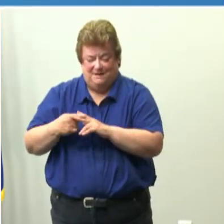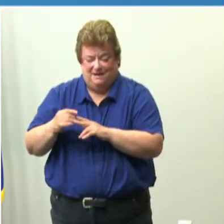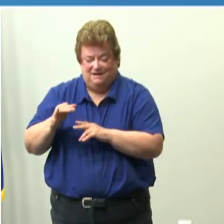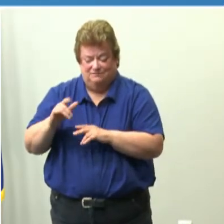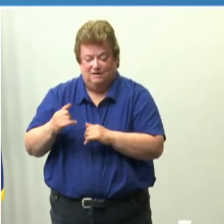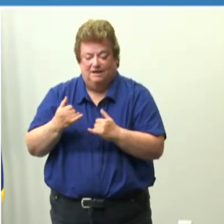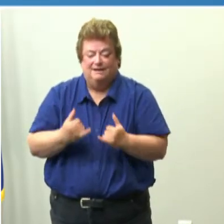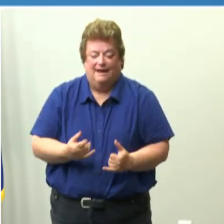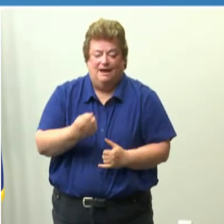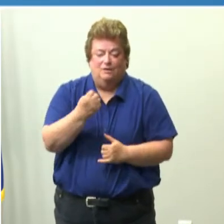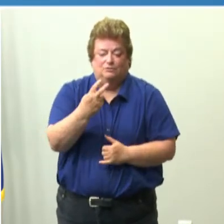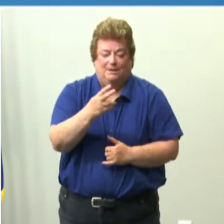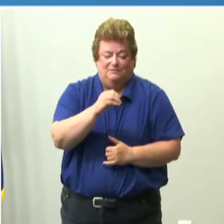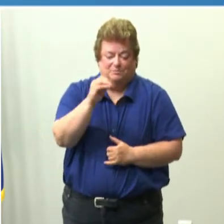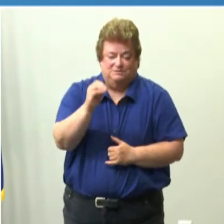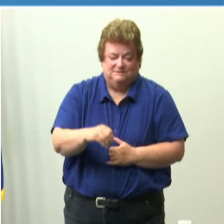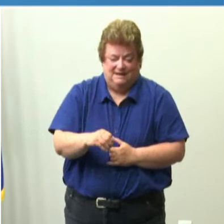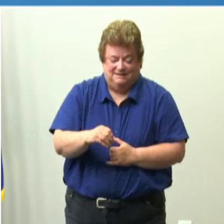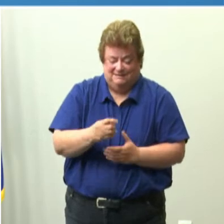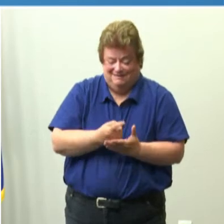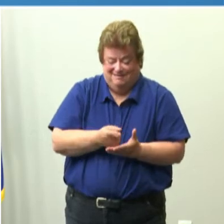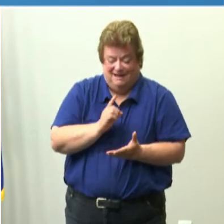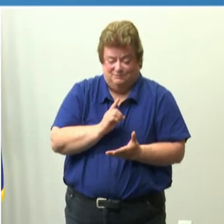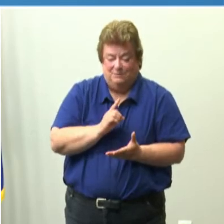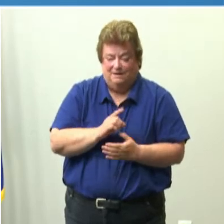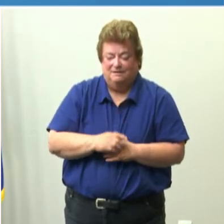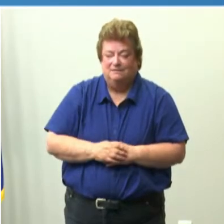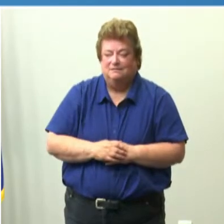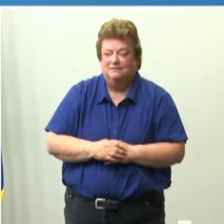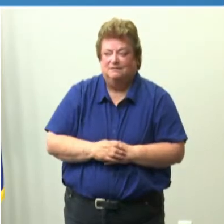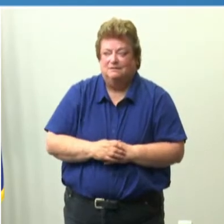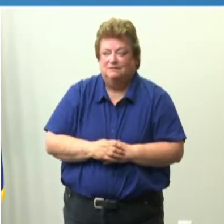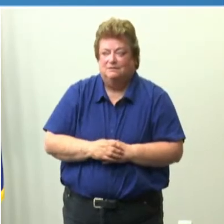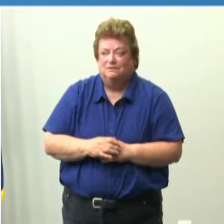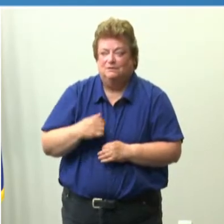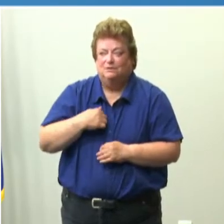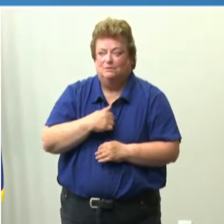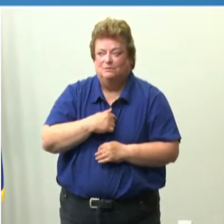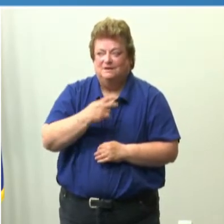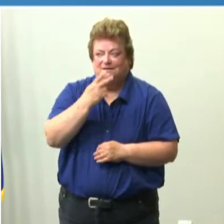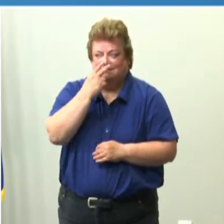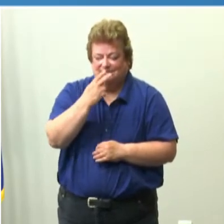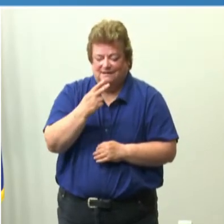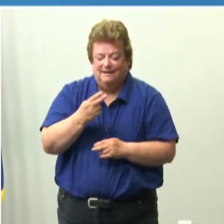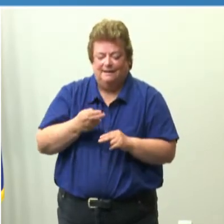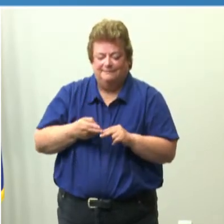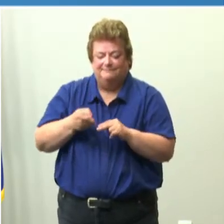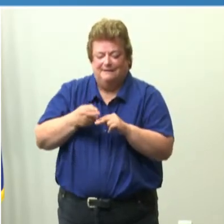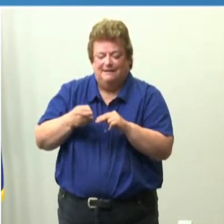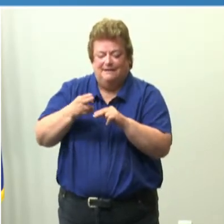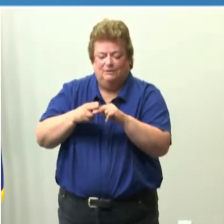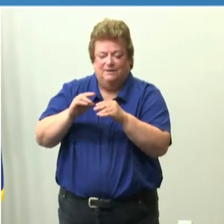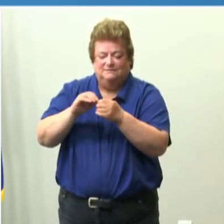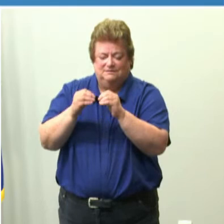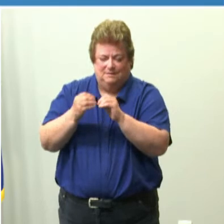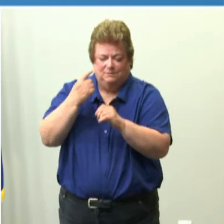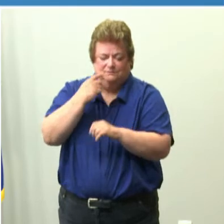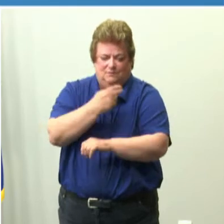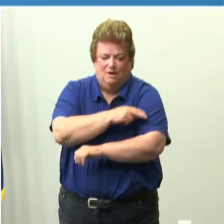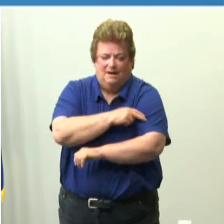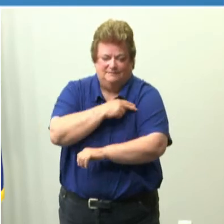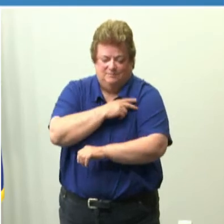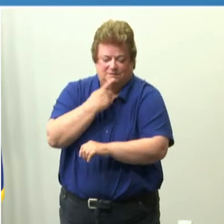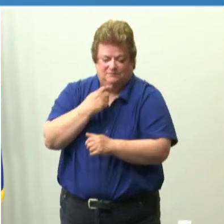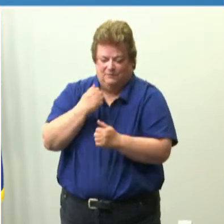over 12% at the end of last week. We've also been seeing a sobering increase in hospitalizations for several weeks